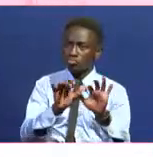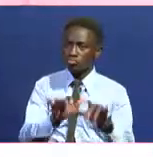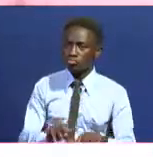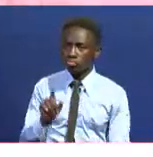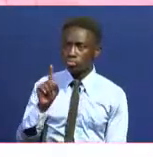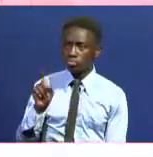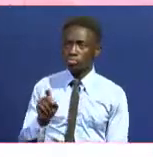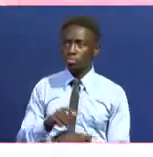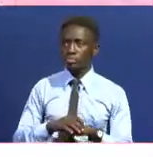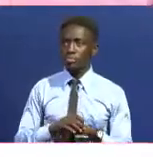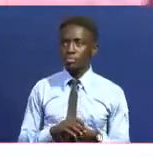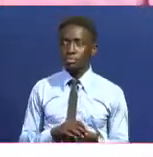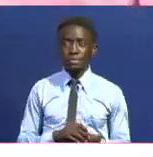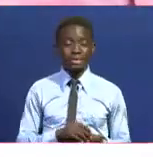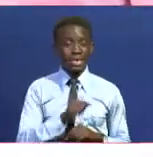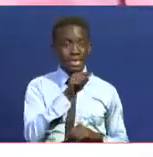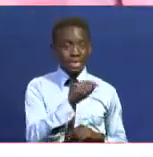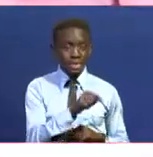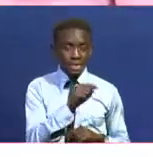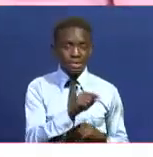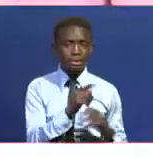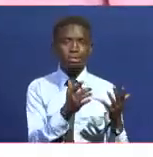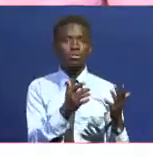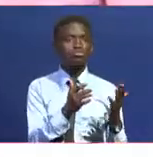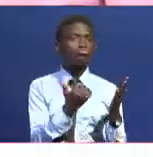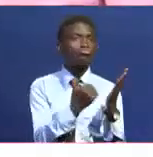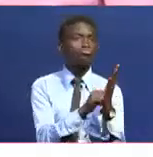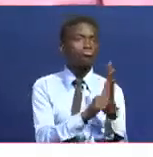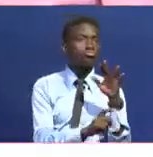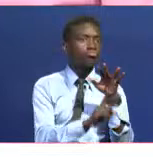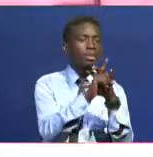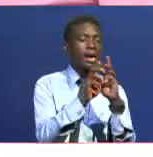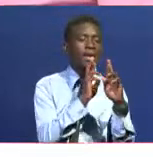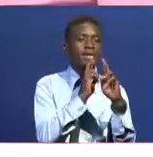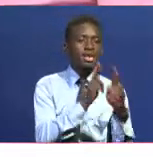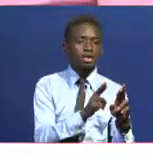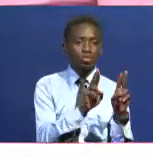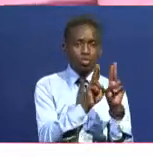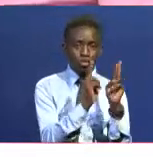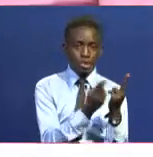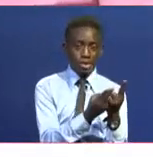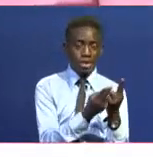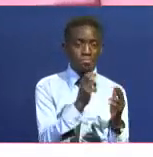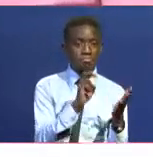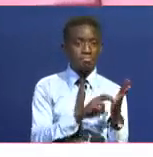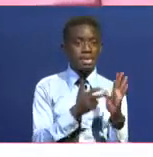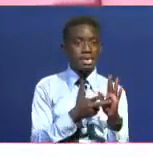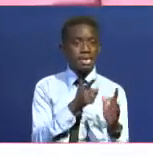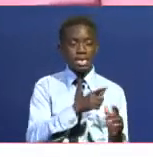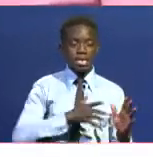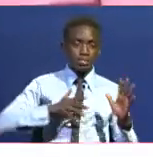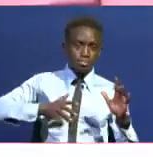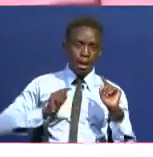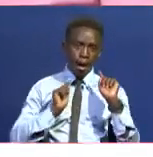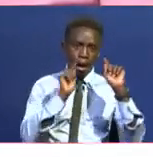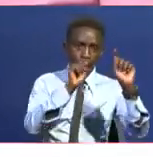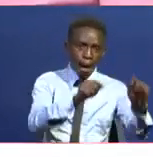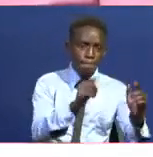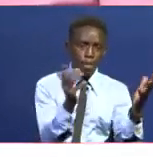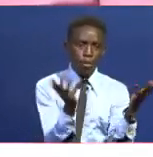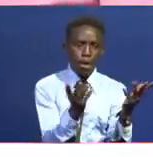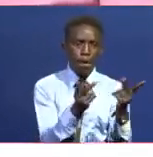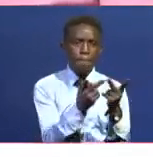an incident response unit, which means you deploy it to where there is an incident that needs to, test needs to be